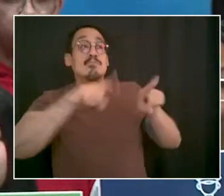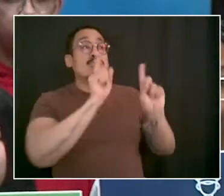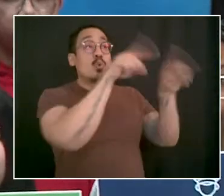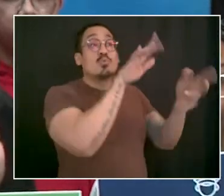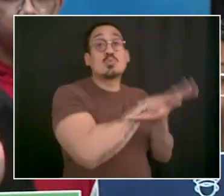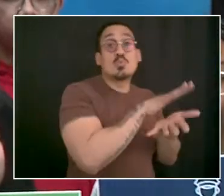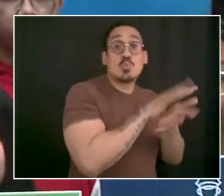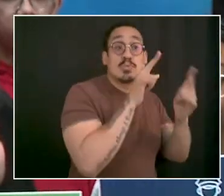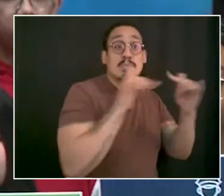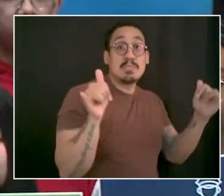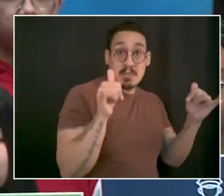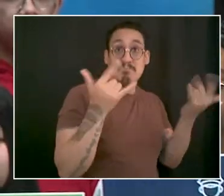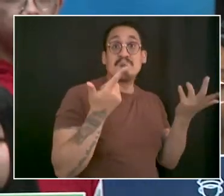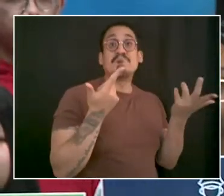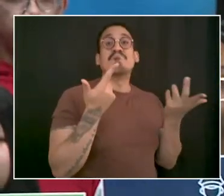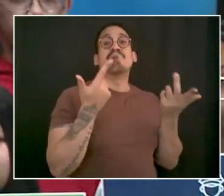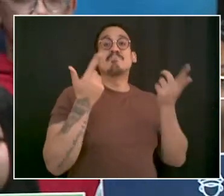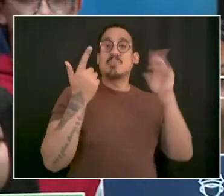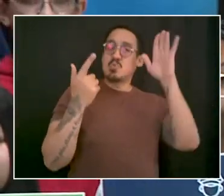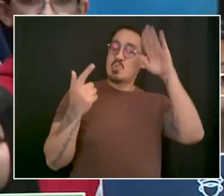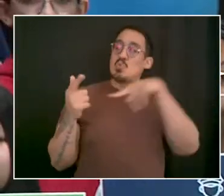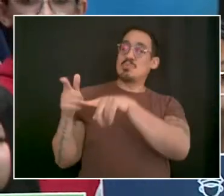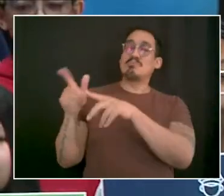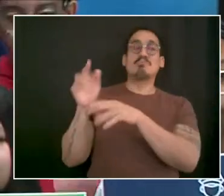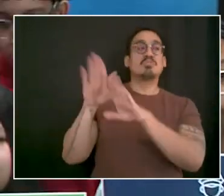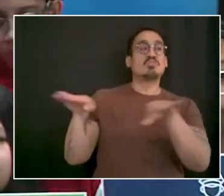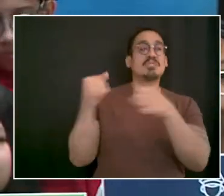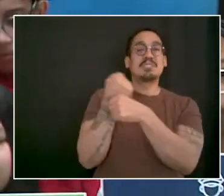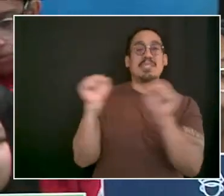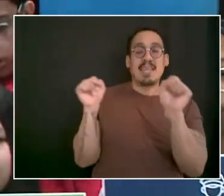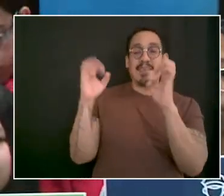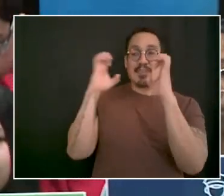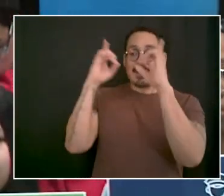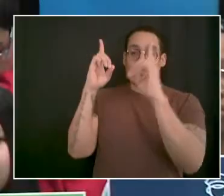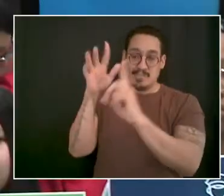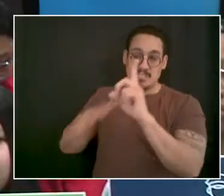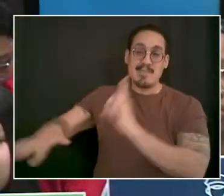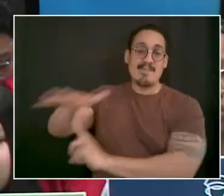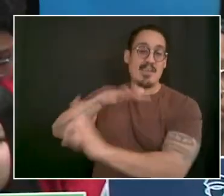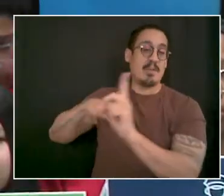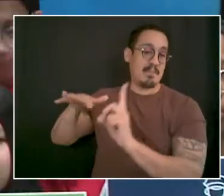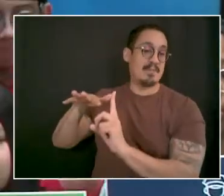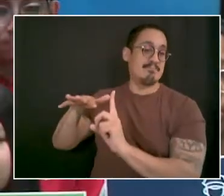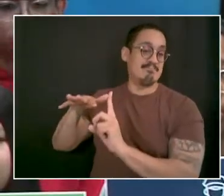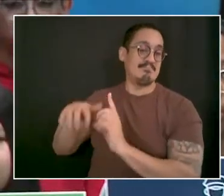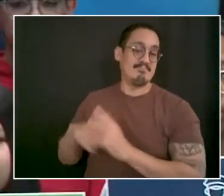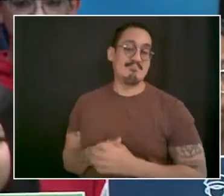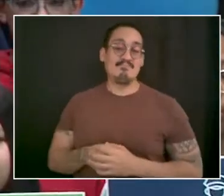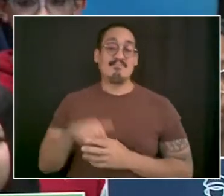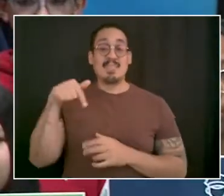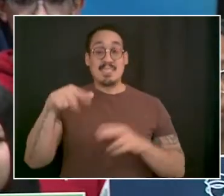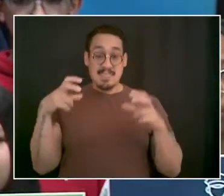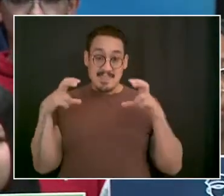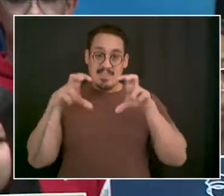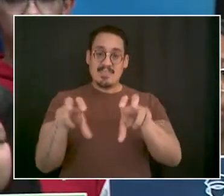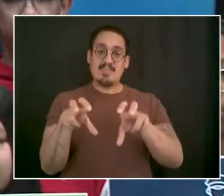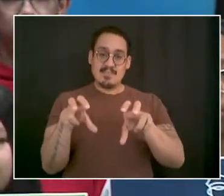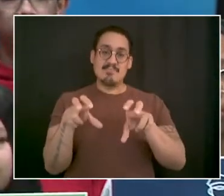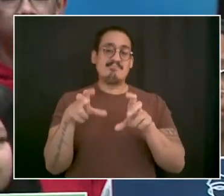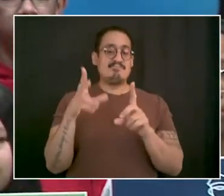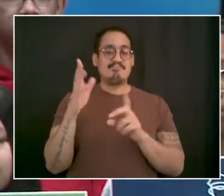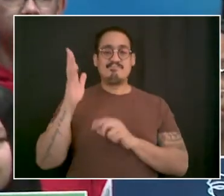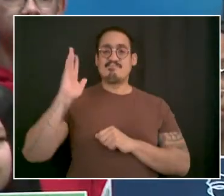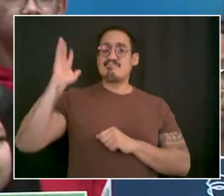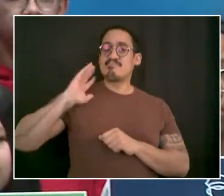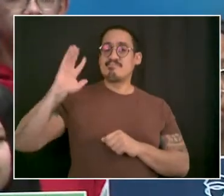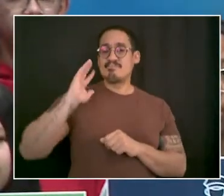comfort of knowing that their children are in a safe educational environment. These investments had previously been 1